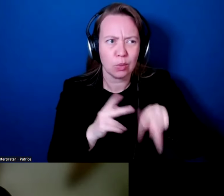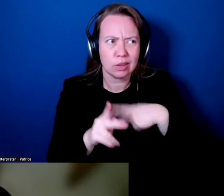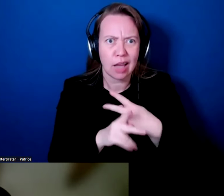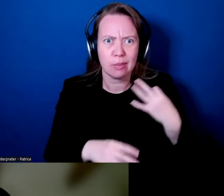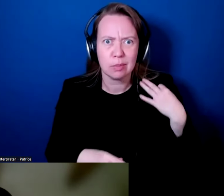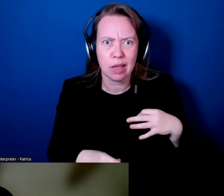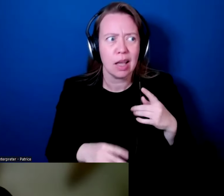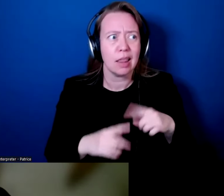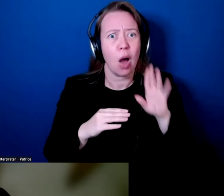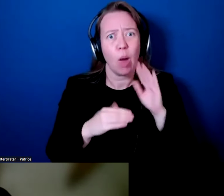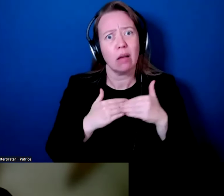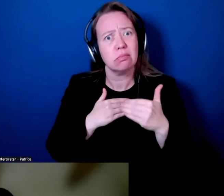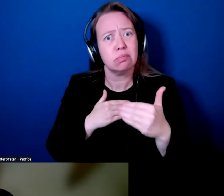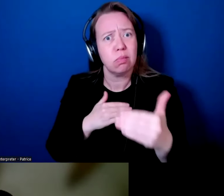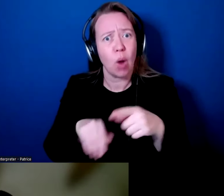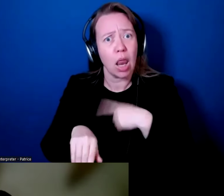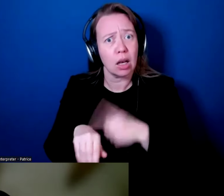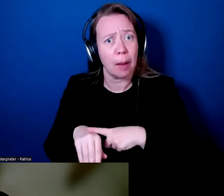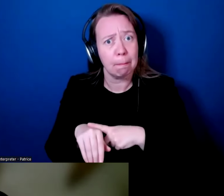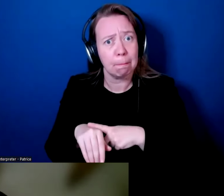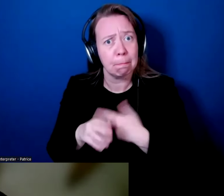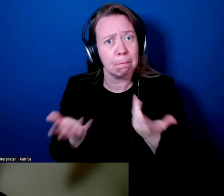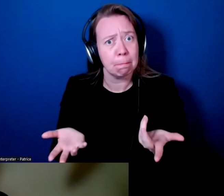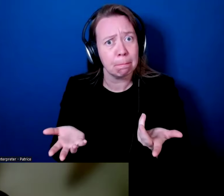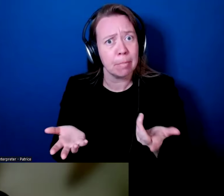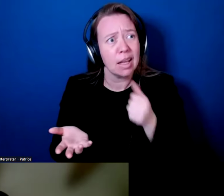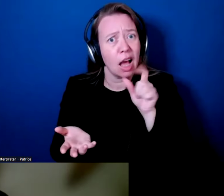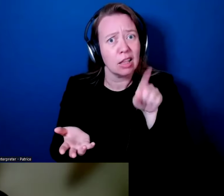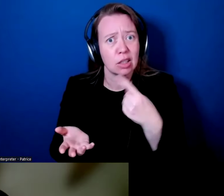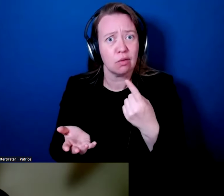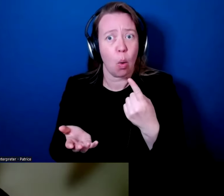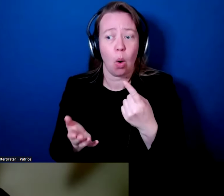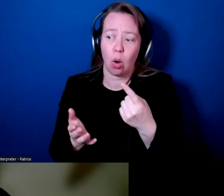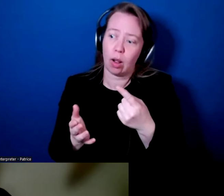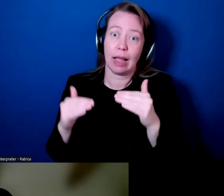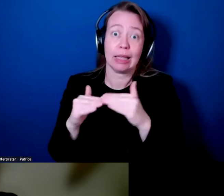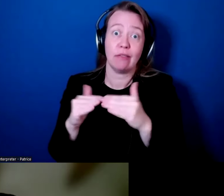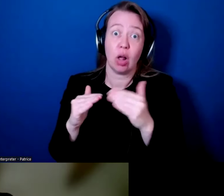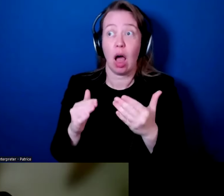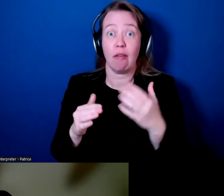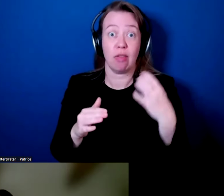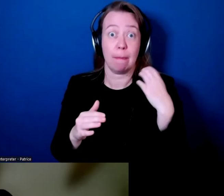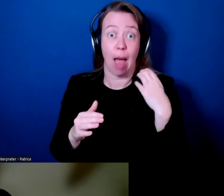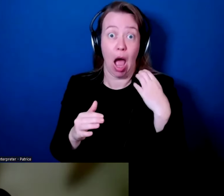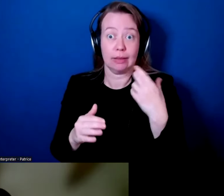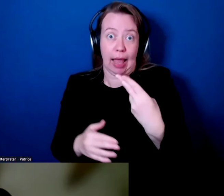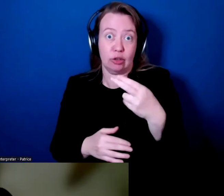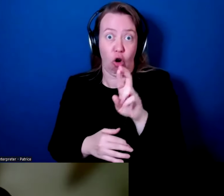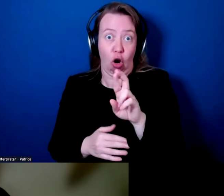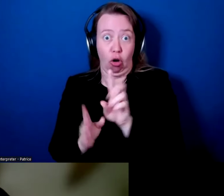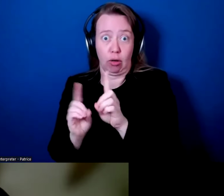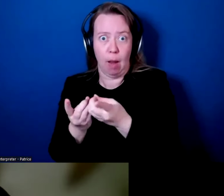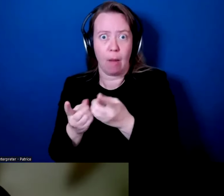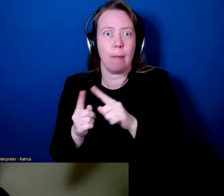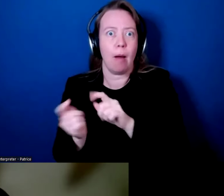a sustainable way for beyond sort of individual employer level initiatives. I would